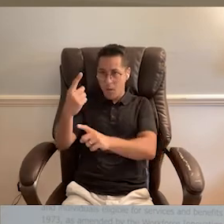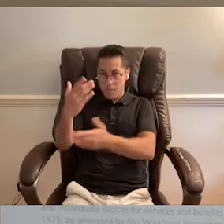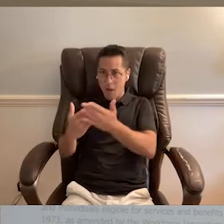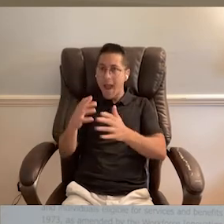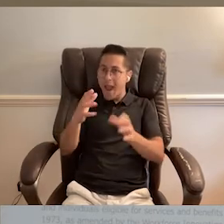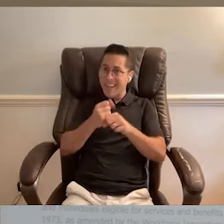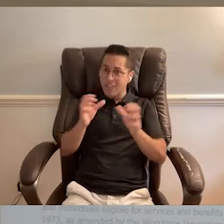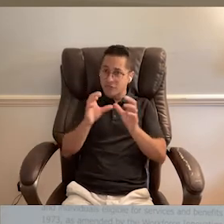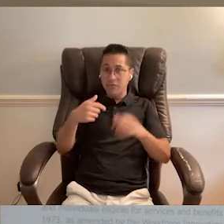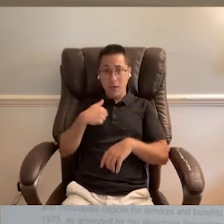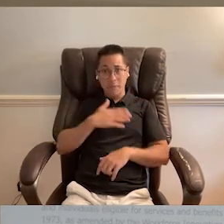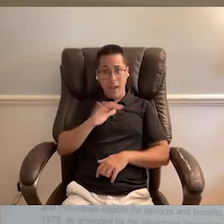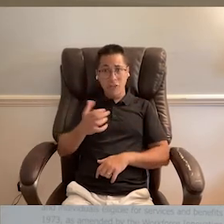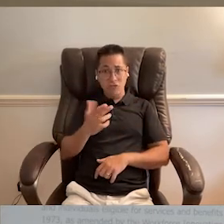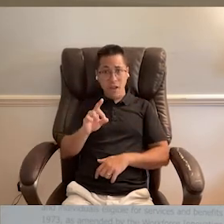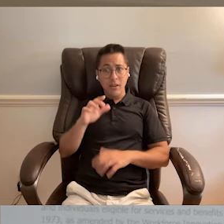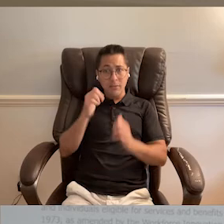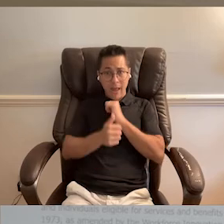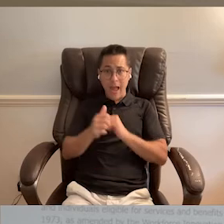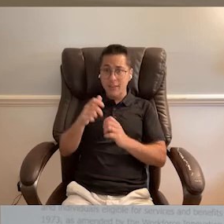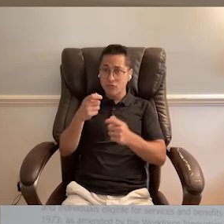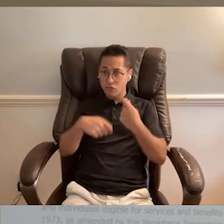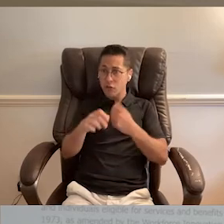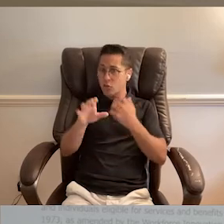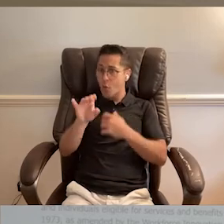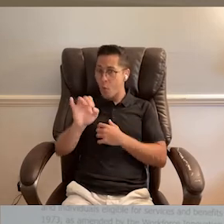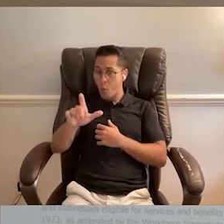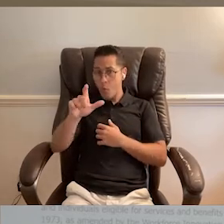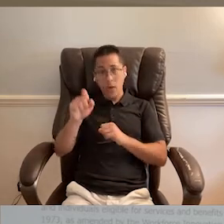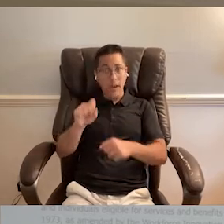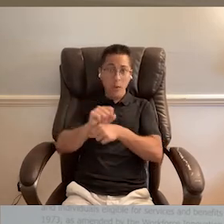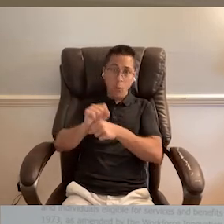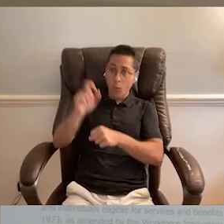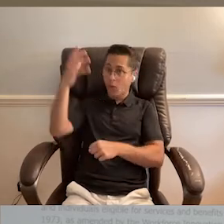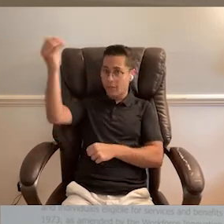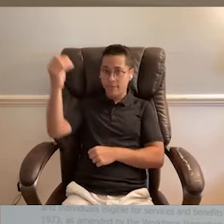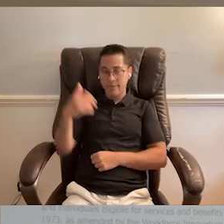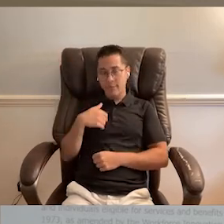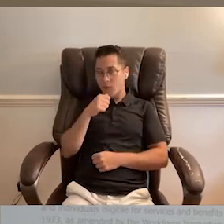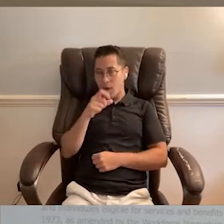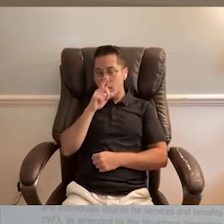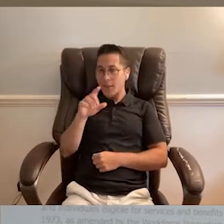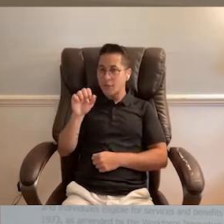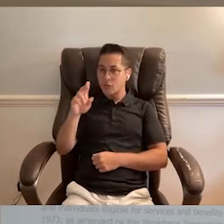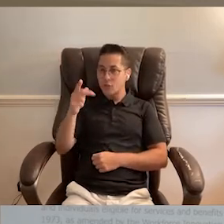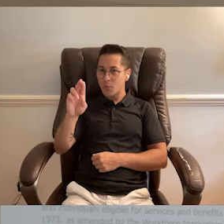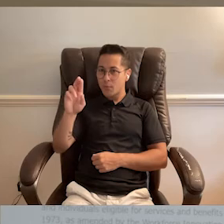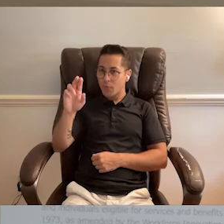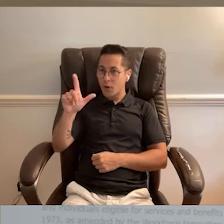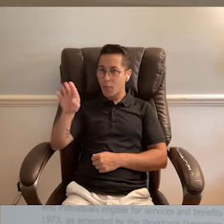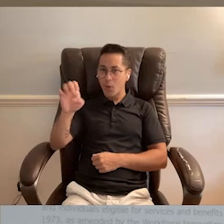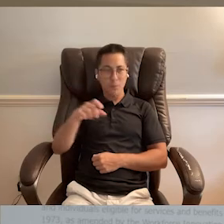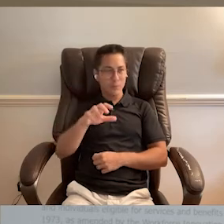child has passed changing oil, and they can go work in a, I know we're not Super Lube anymore, but Take 5 or whatever it is